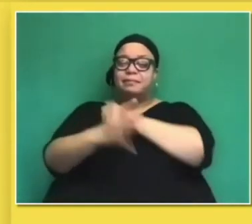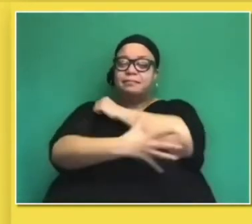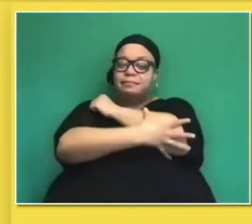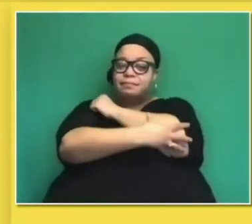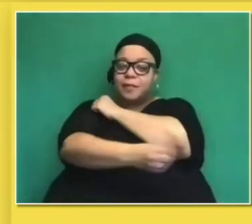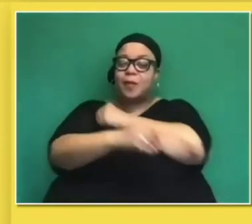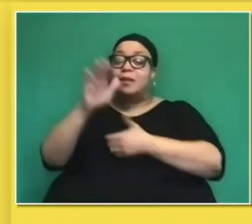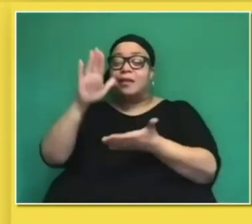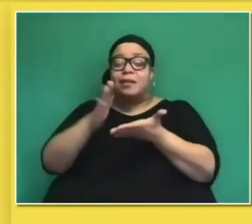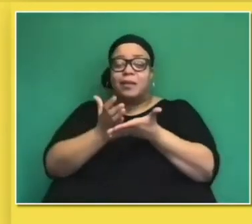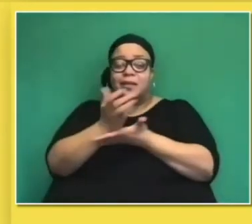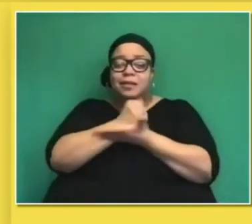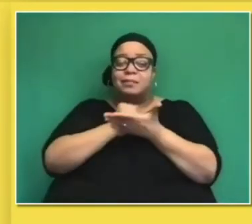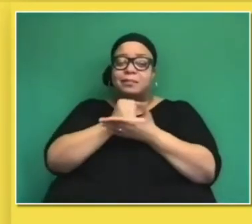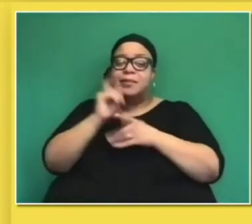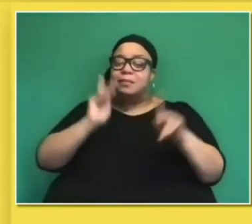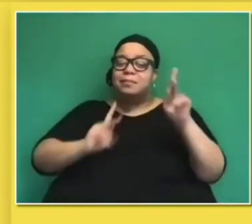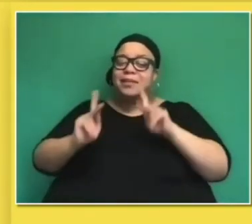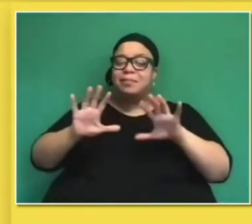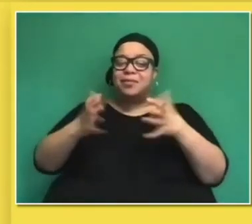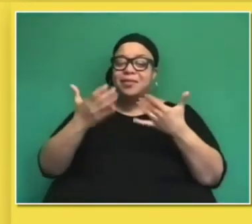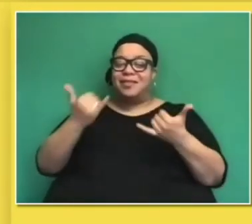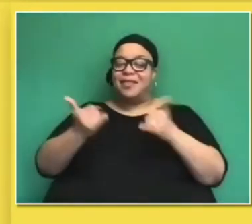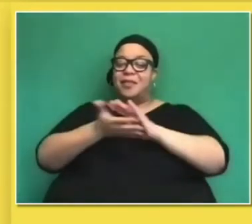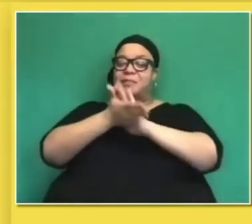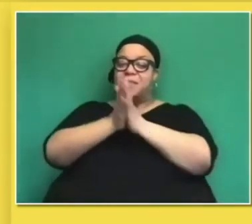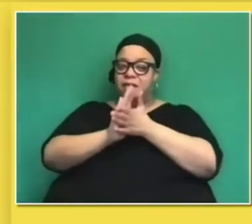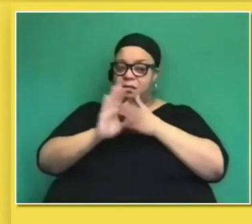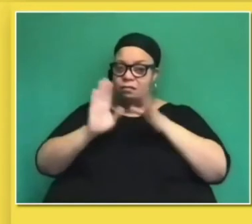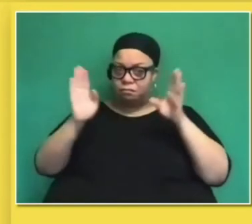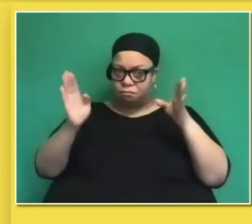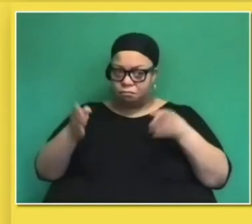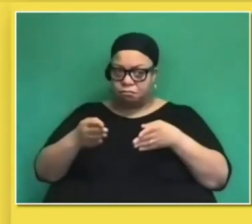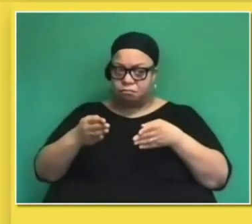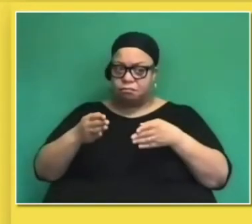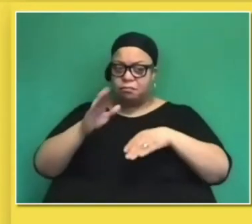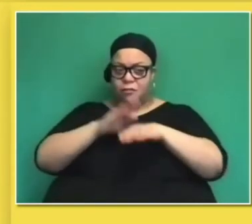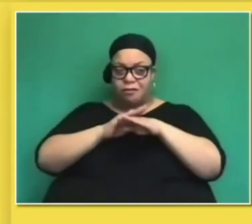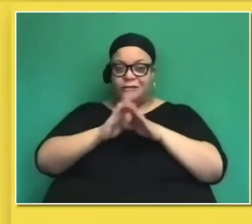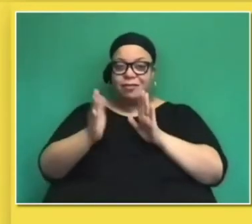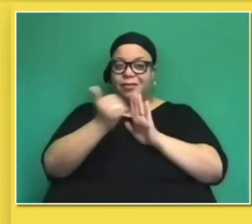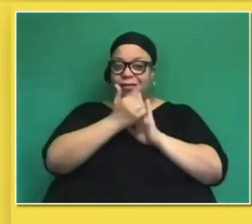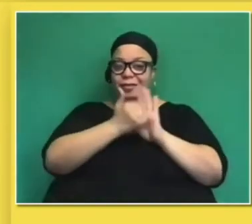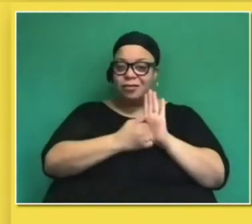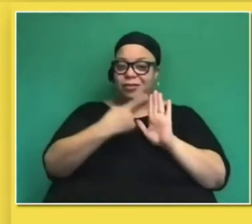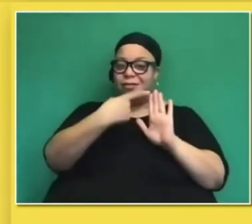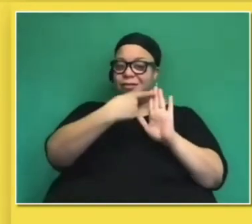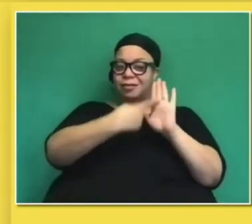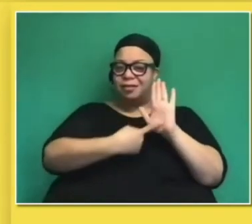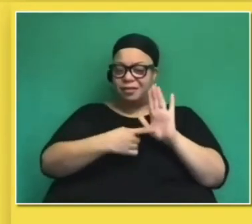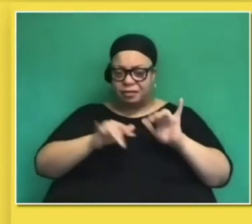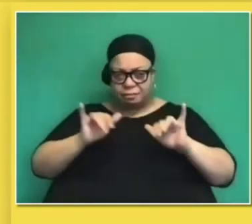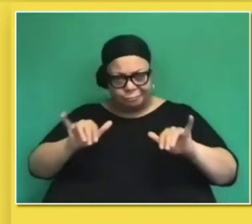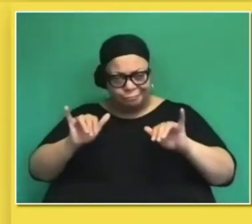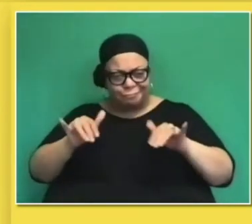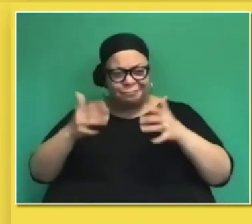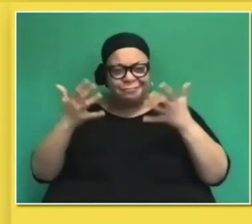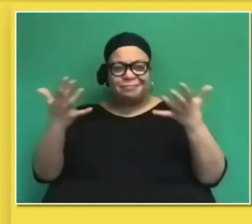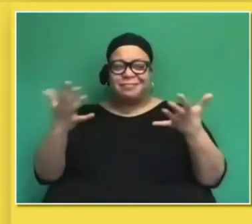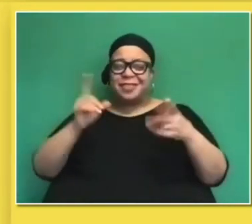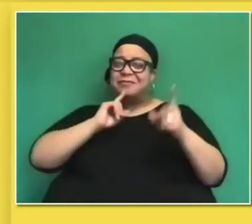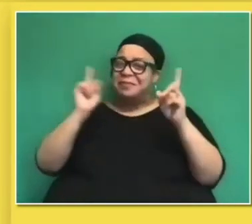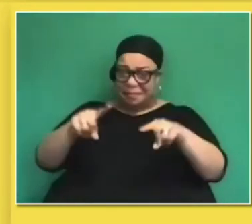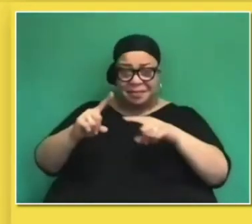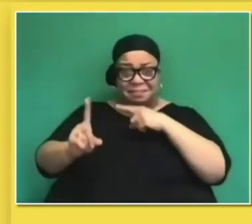respond. In Florida, raising the minimum wage and voting for low-wage workers to get a union got